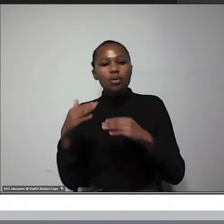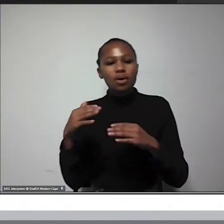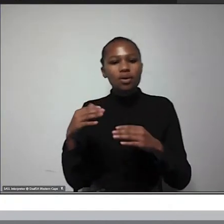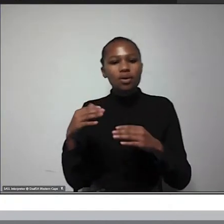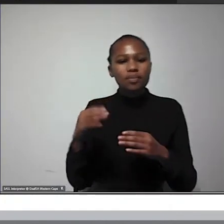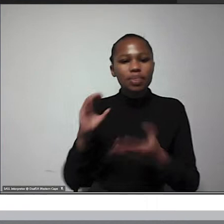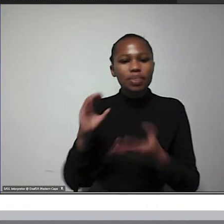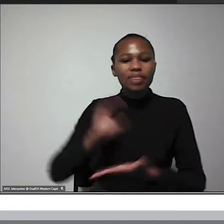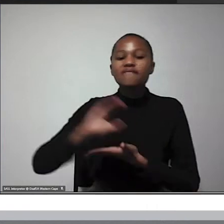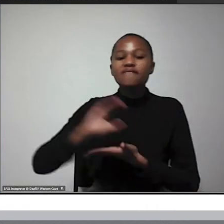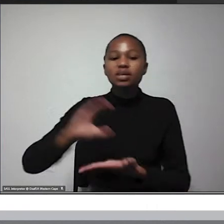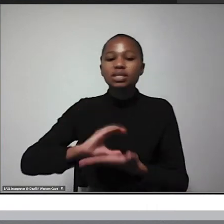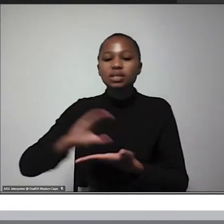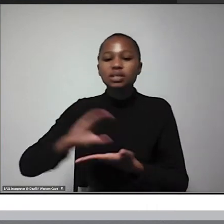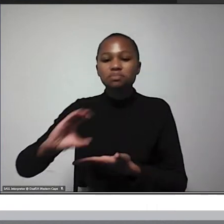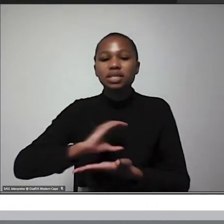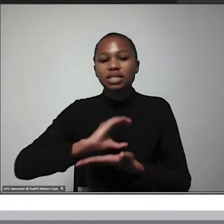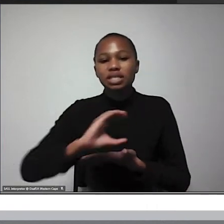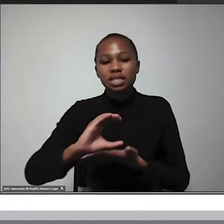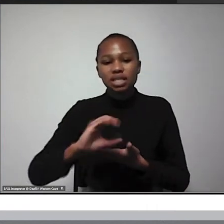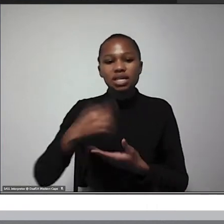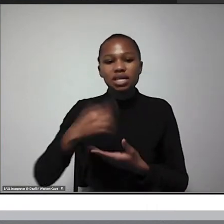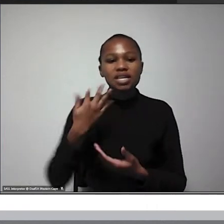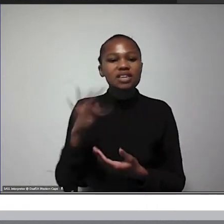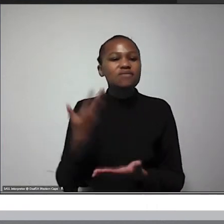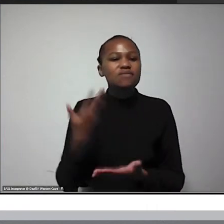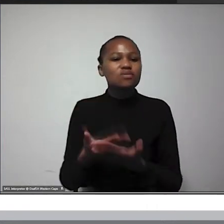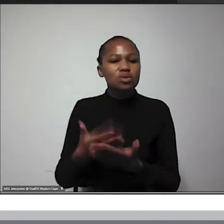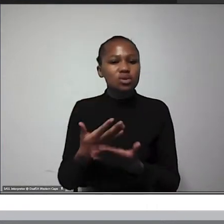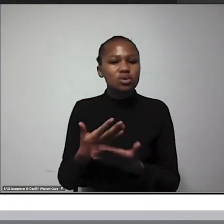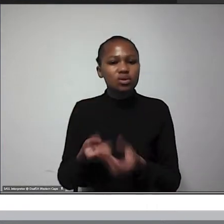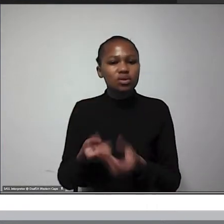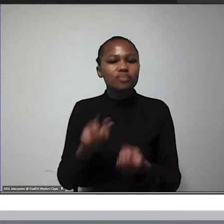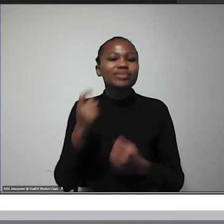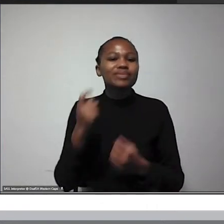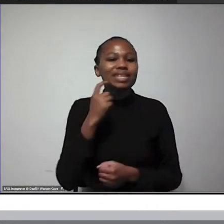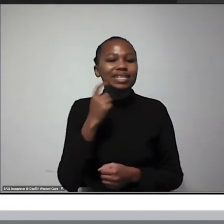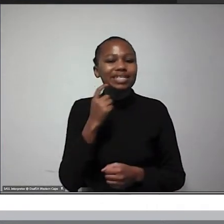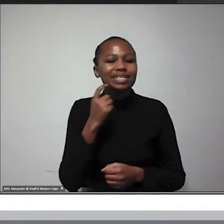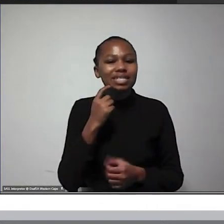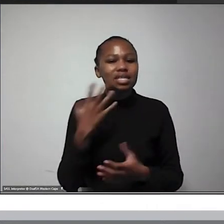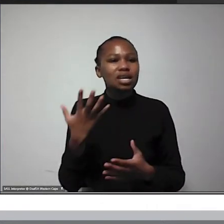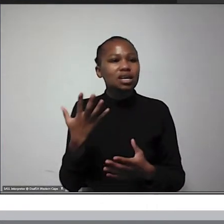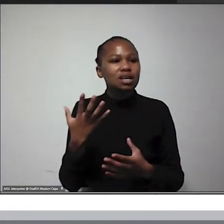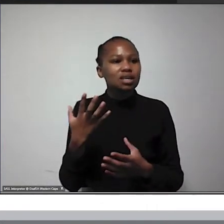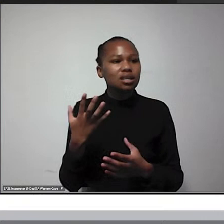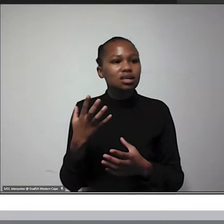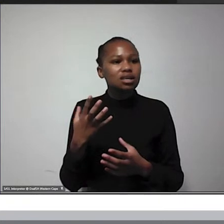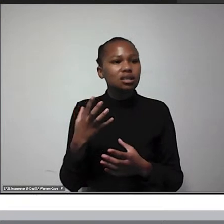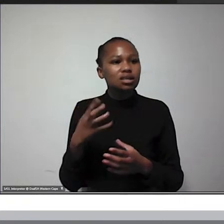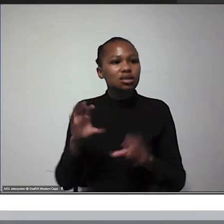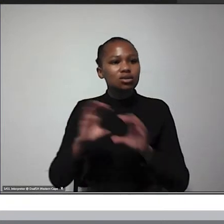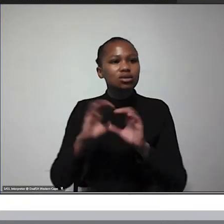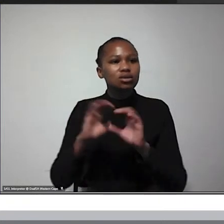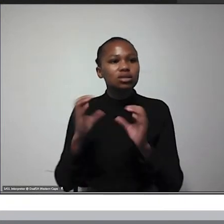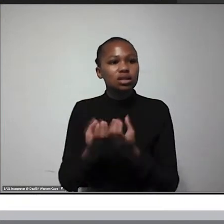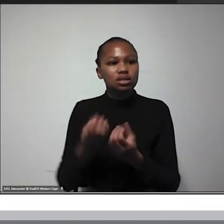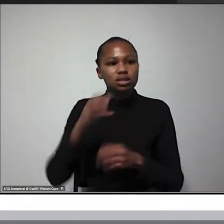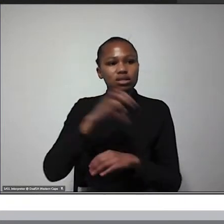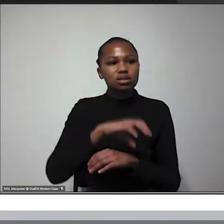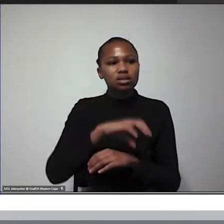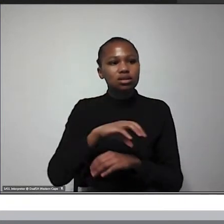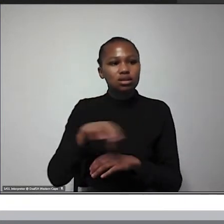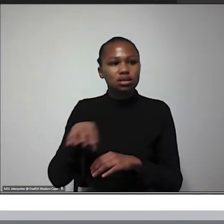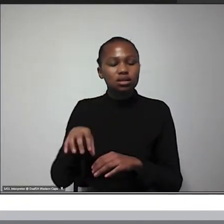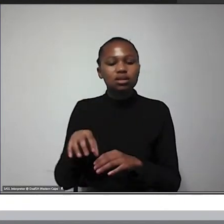destination. If you're able to provide easier trade and investment opportunities across the continent, it becomes a lot easier to create